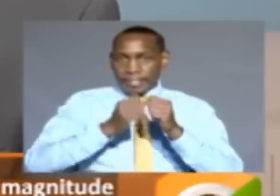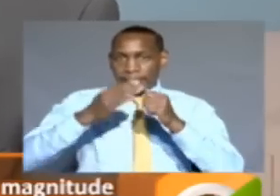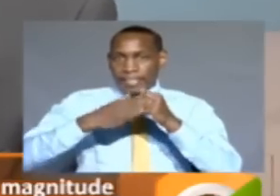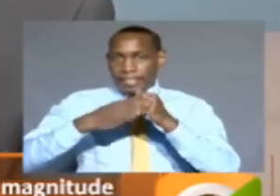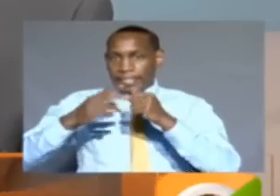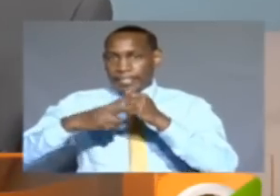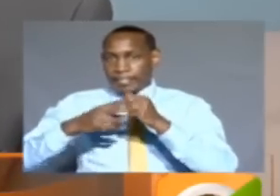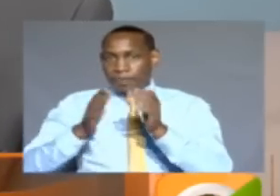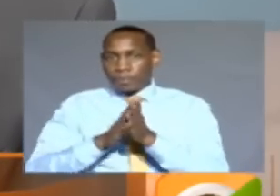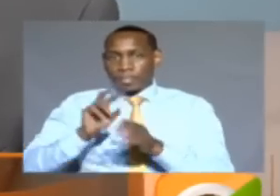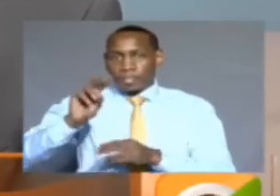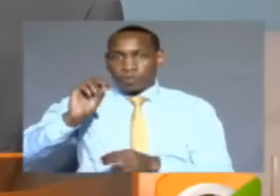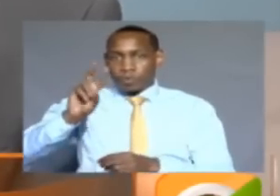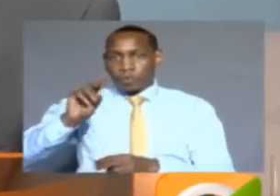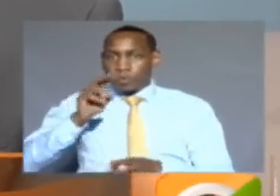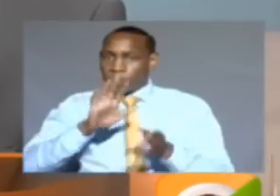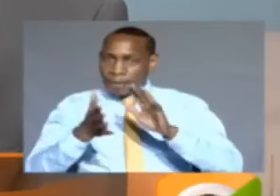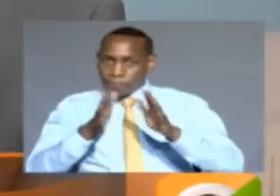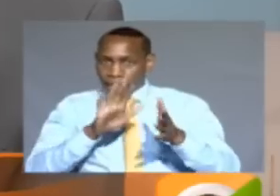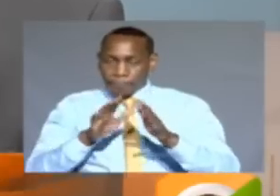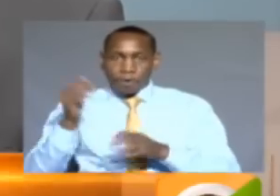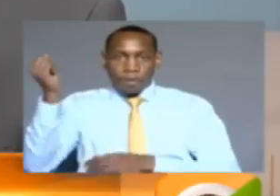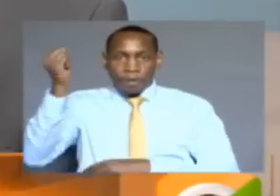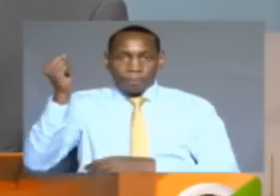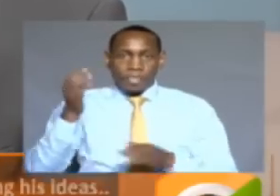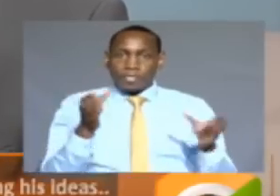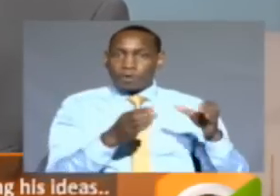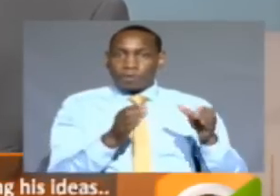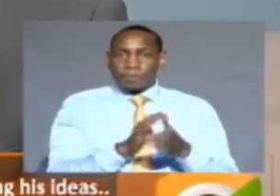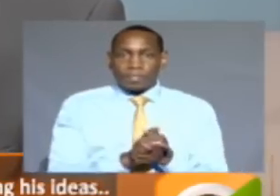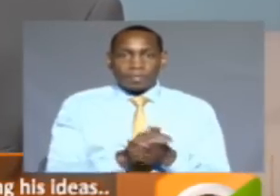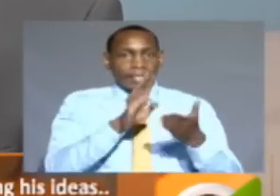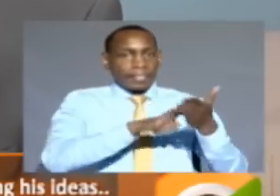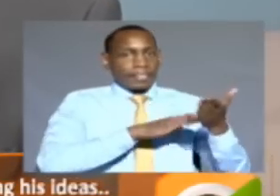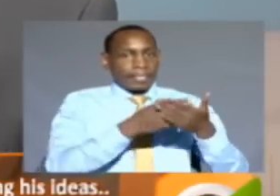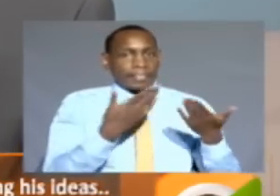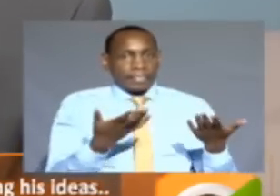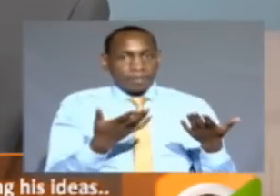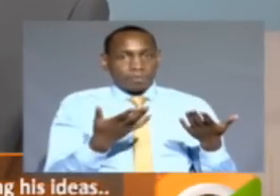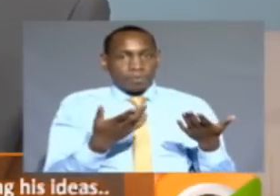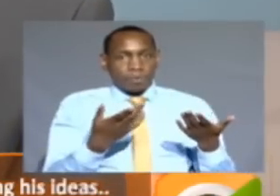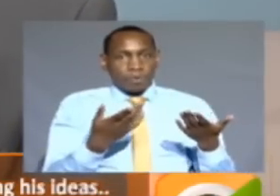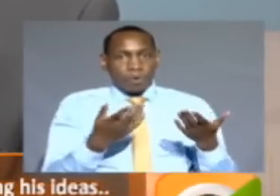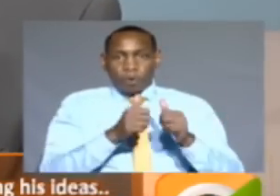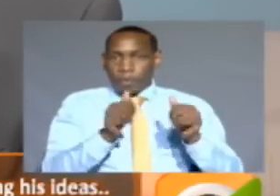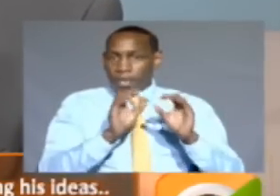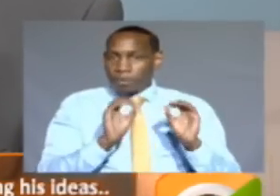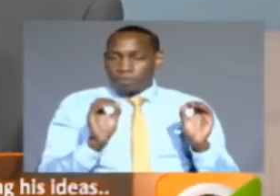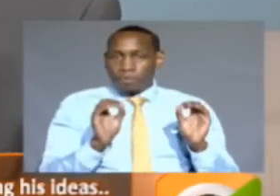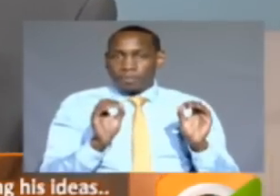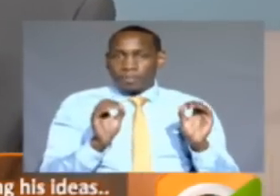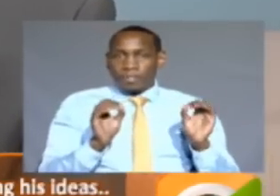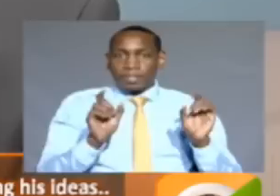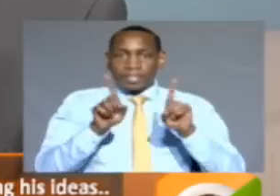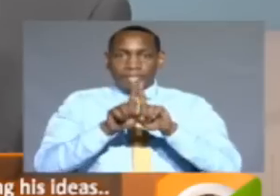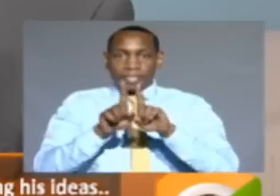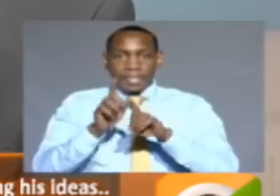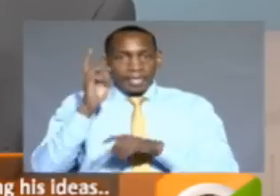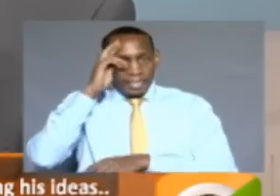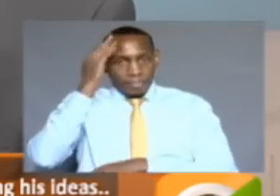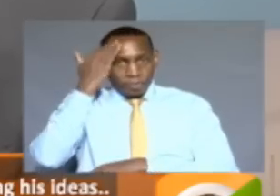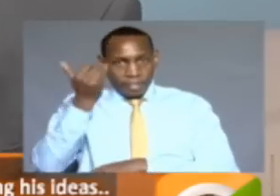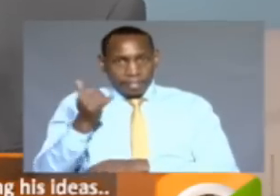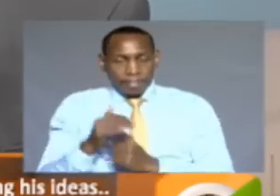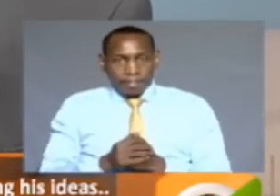1997, 2002, and thereabout, because political parties are not structured correctly in our country, and for the simple reason